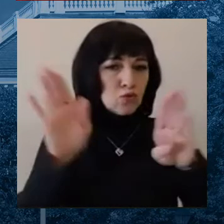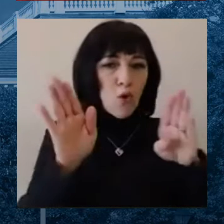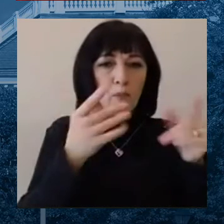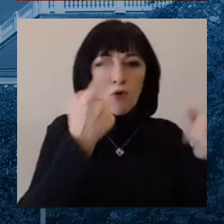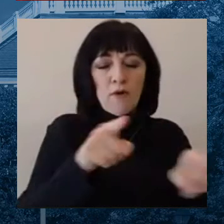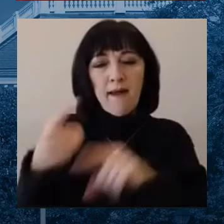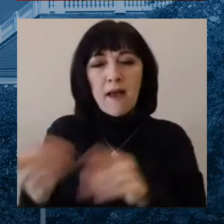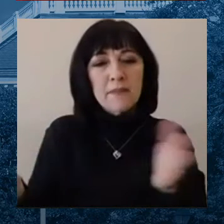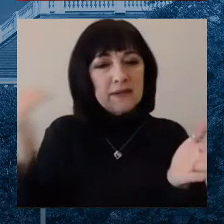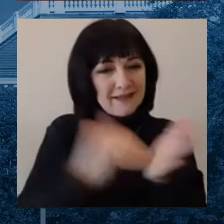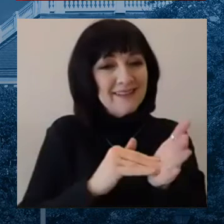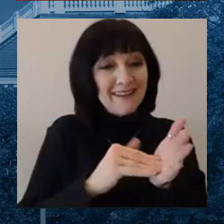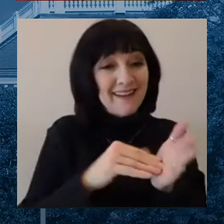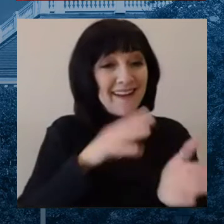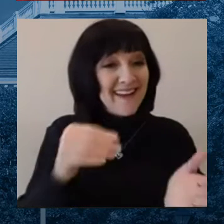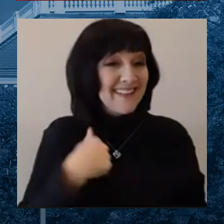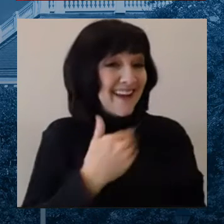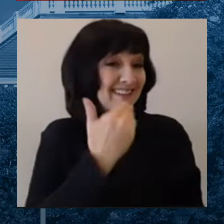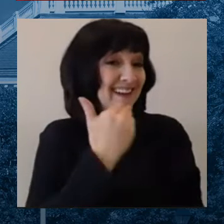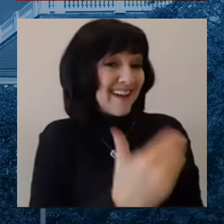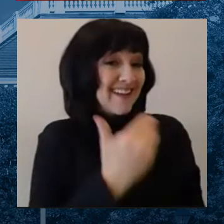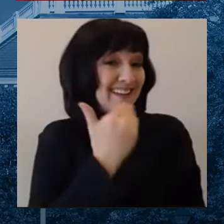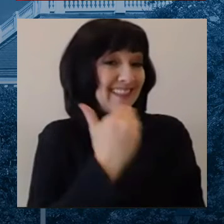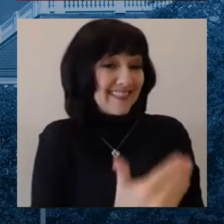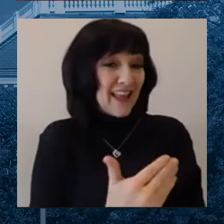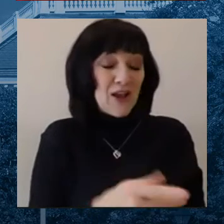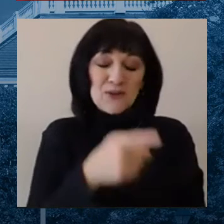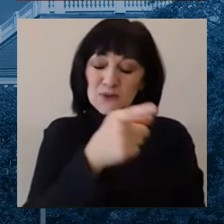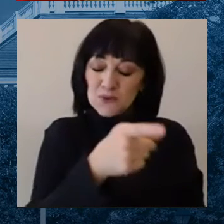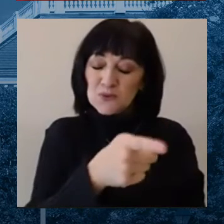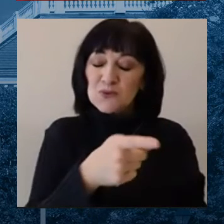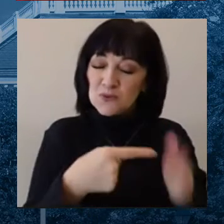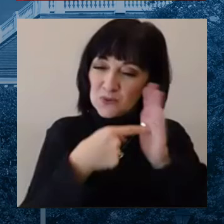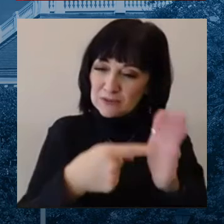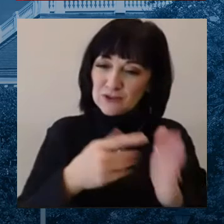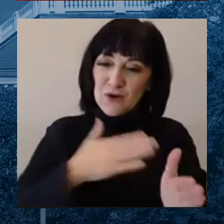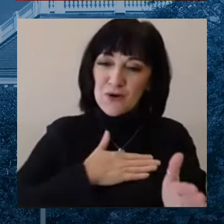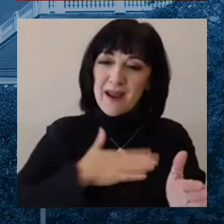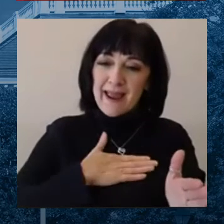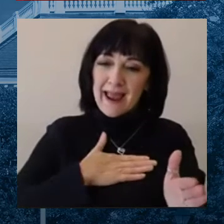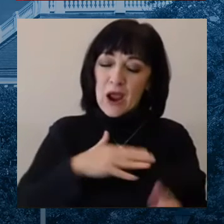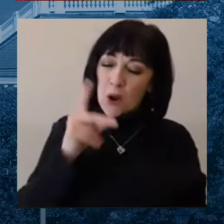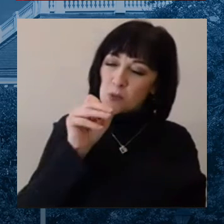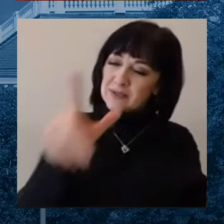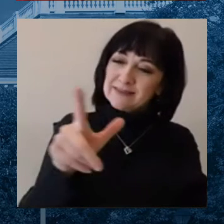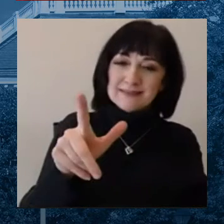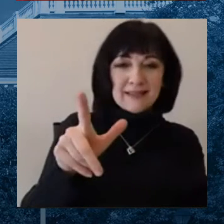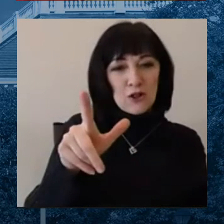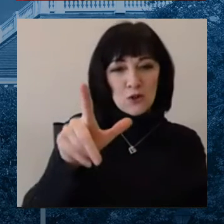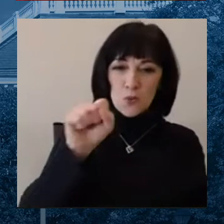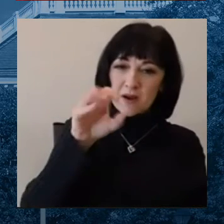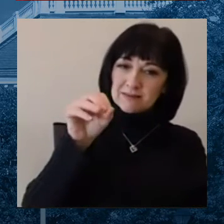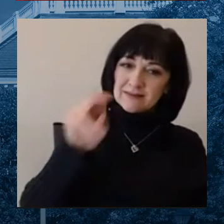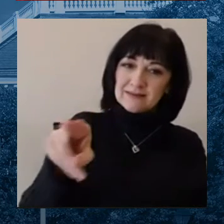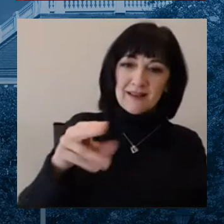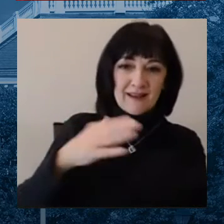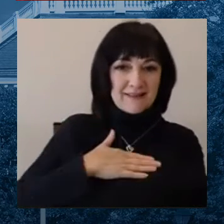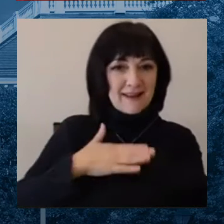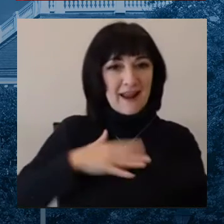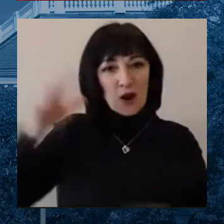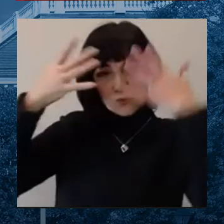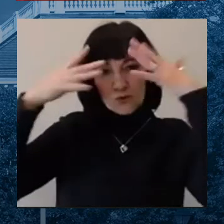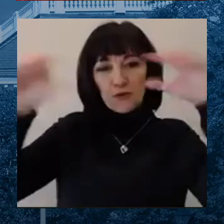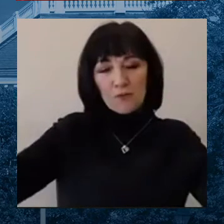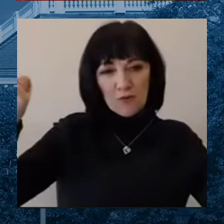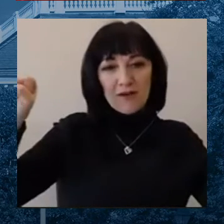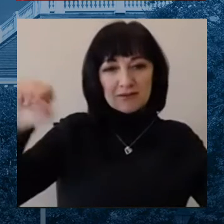bringing our own reference to our own native son, the new president of the United States, who served as vice president